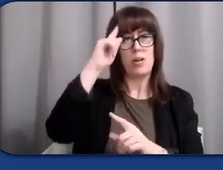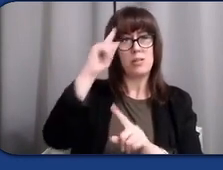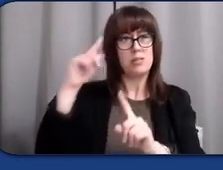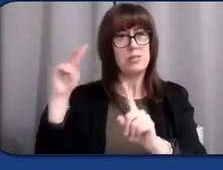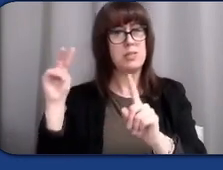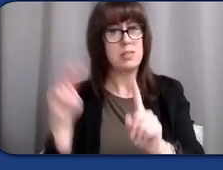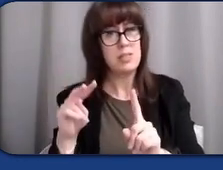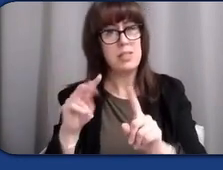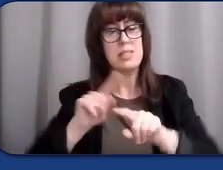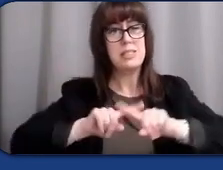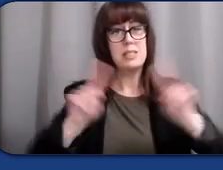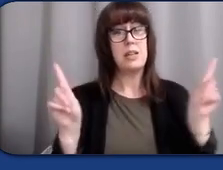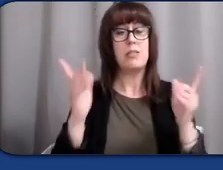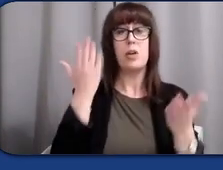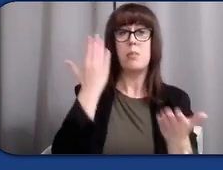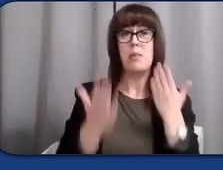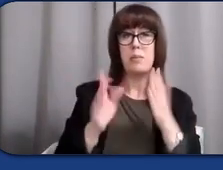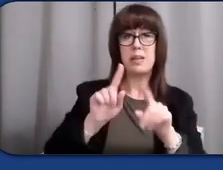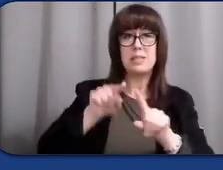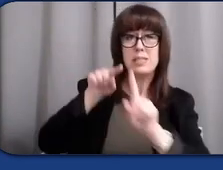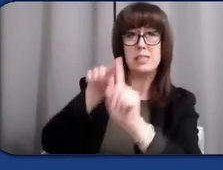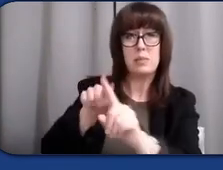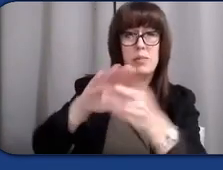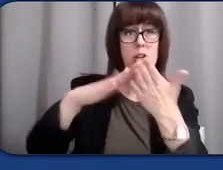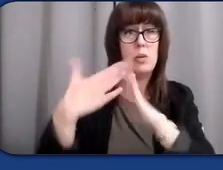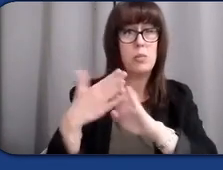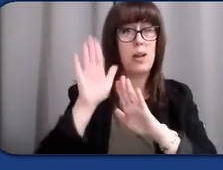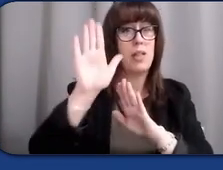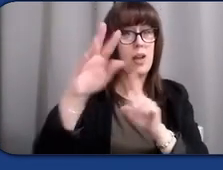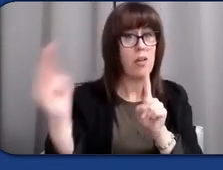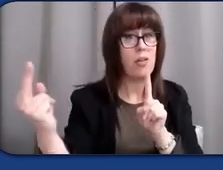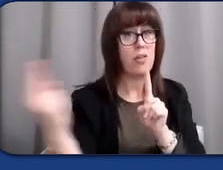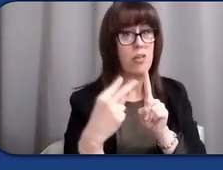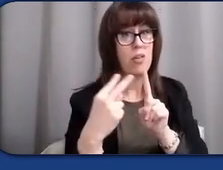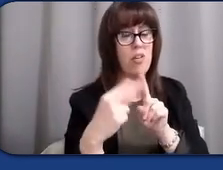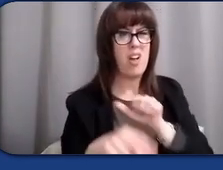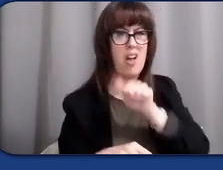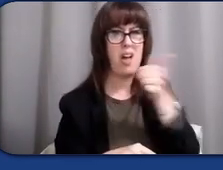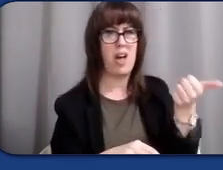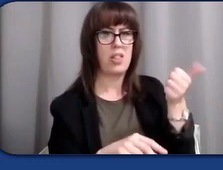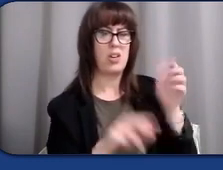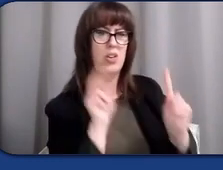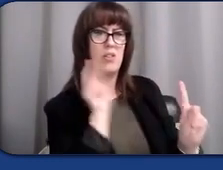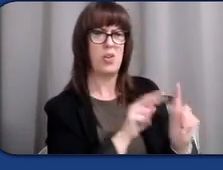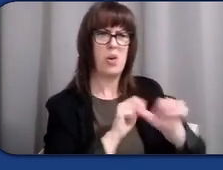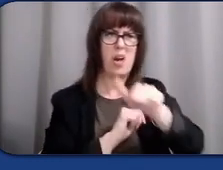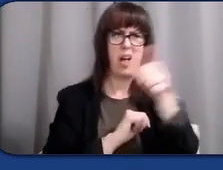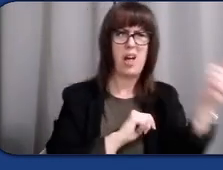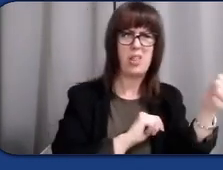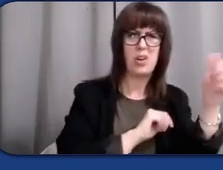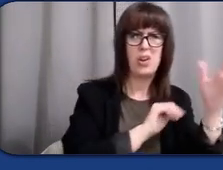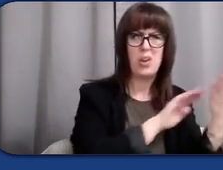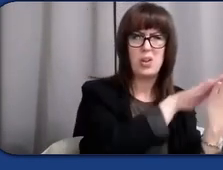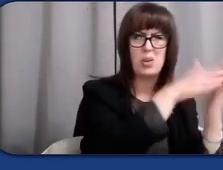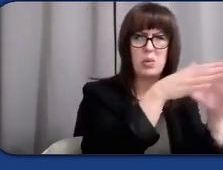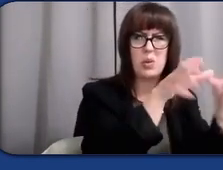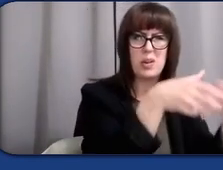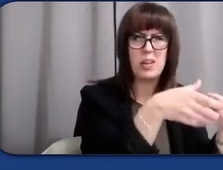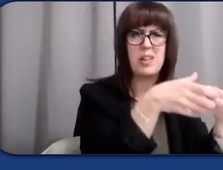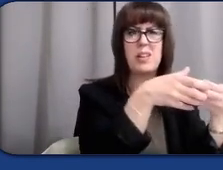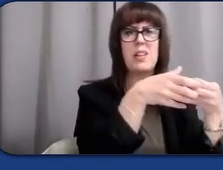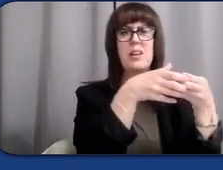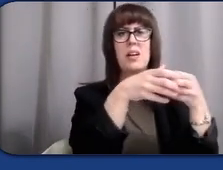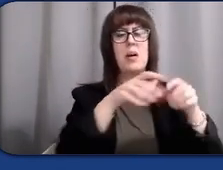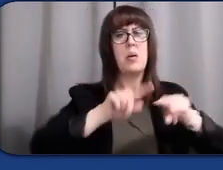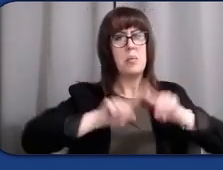school. So someone from a particular community might have a different view about another one from a particular community. But if they're in the same setup,